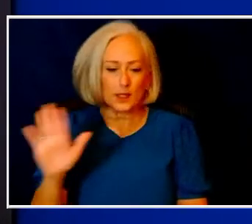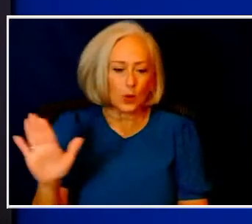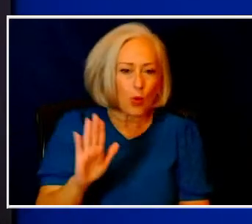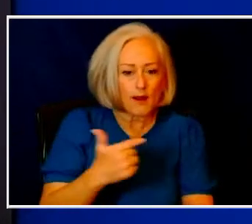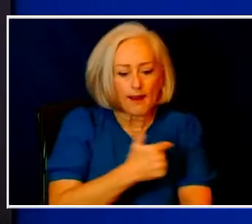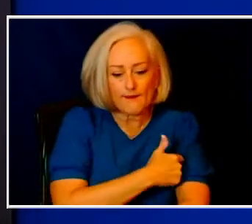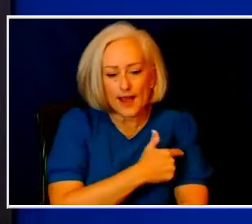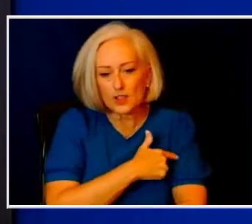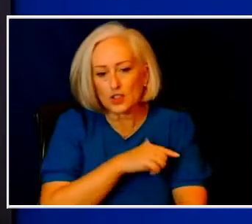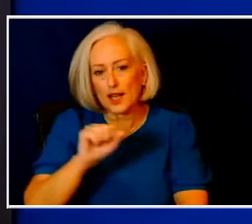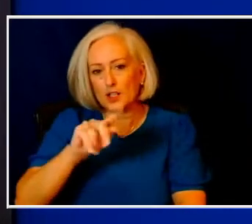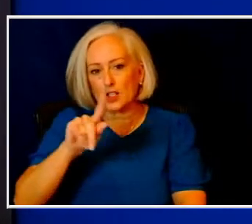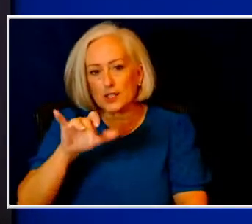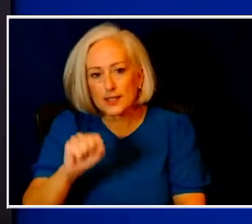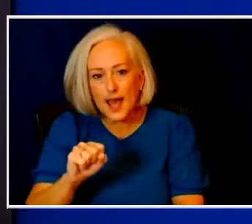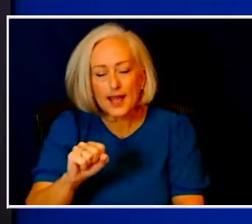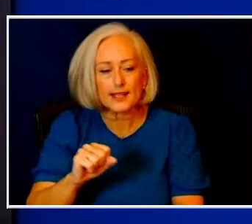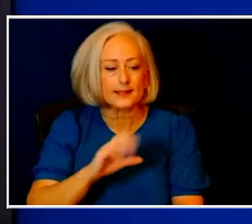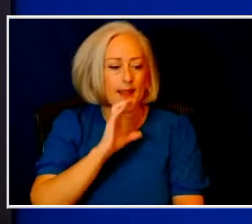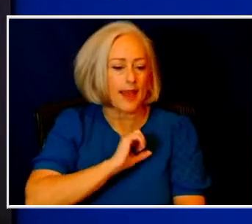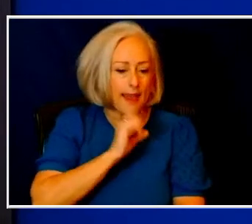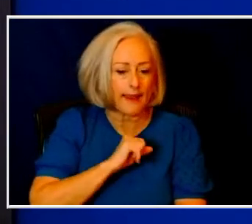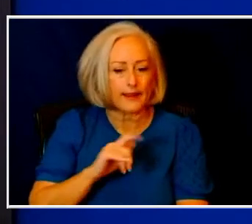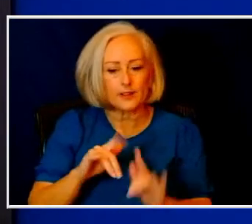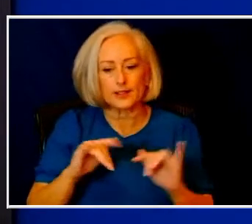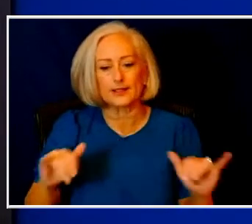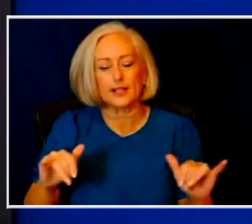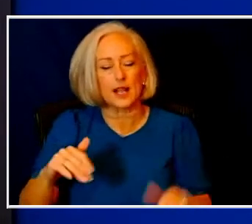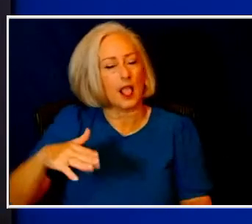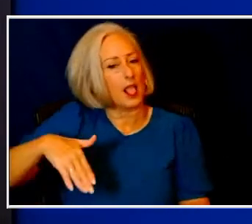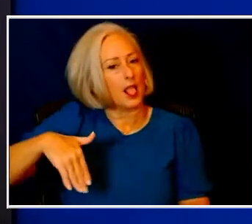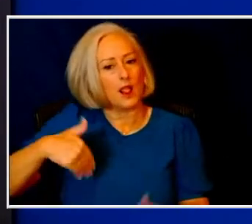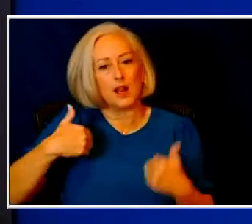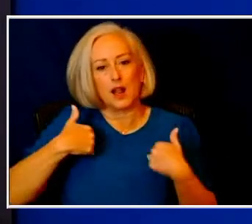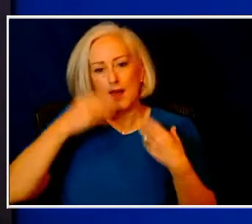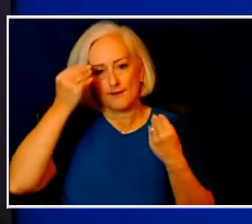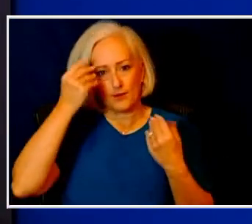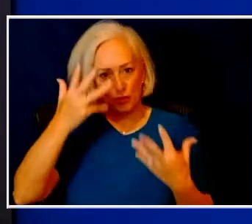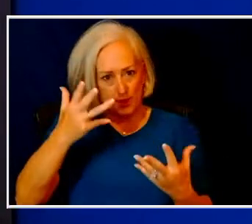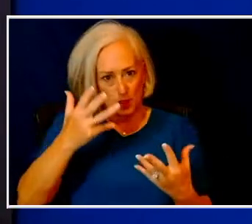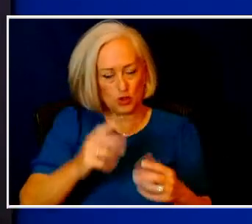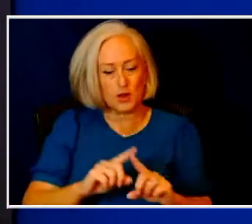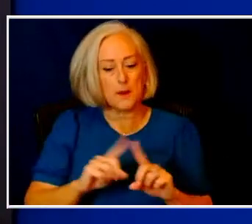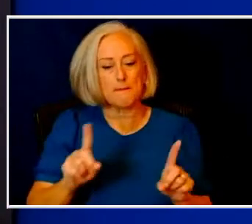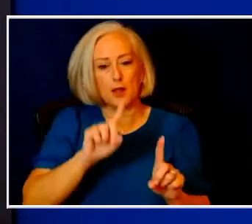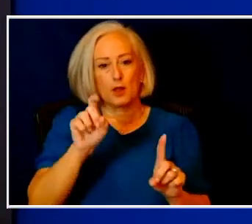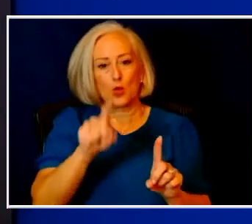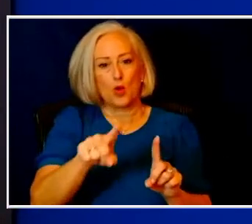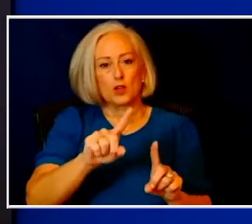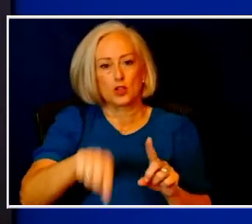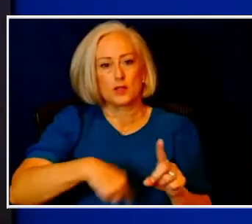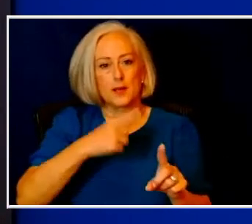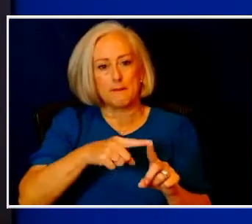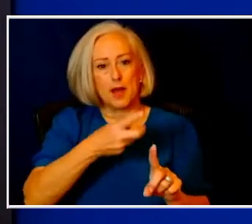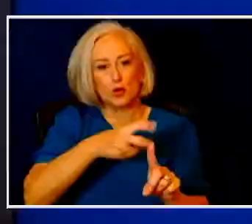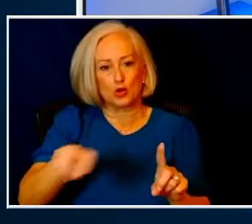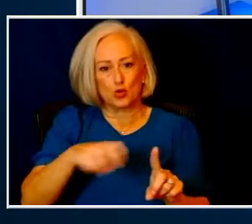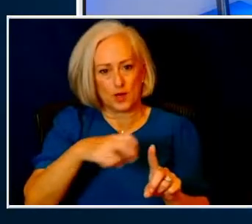like that. So we don't have that at this point in time, but I think the question was about transfers, and I agree with you, Steve,